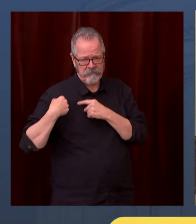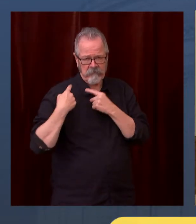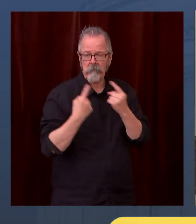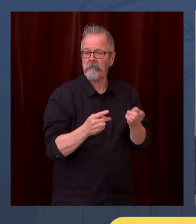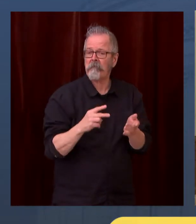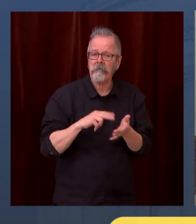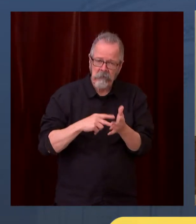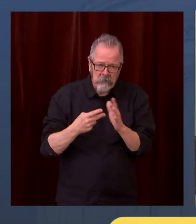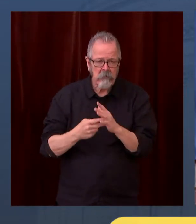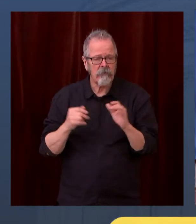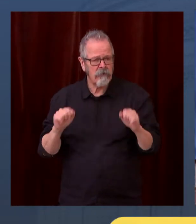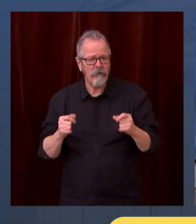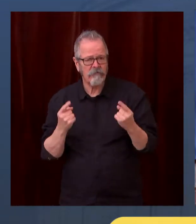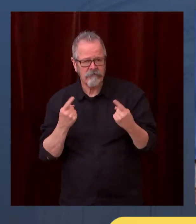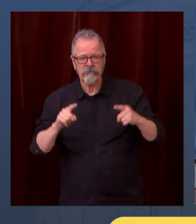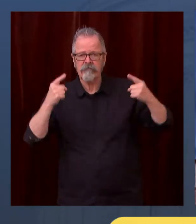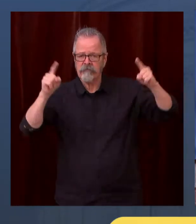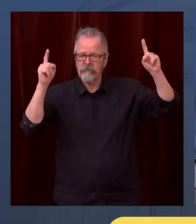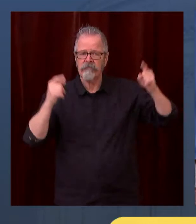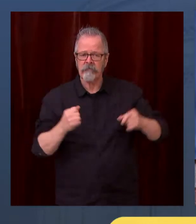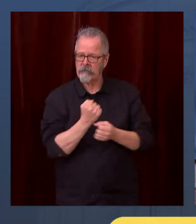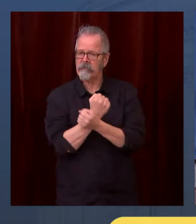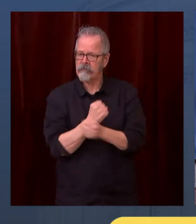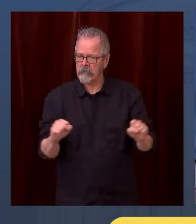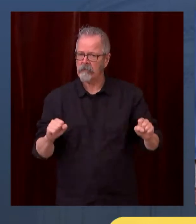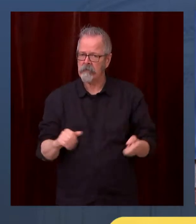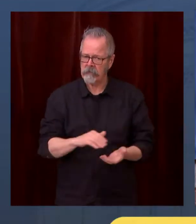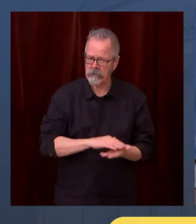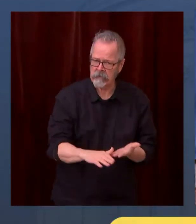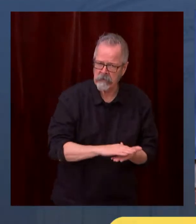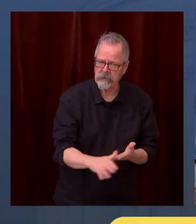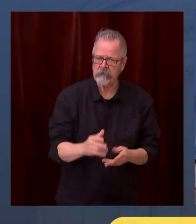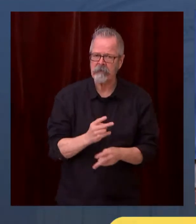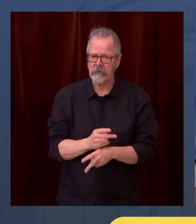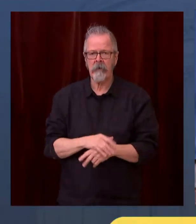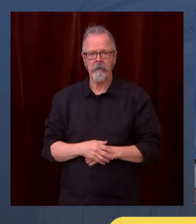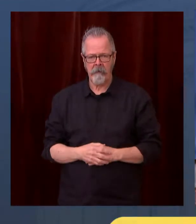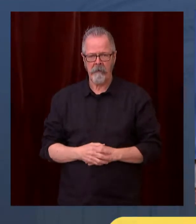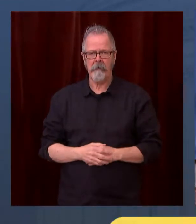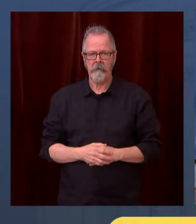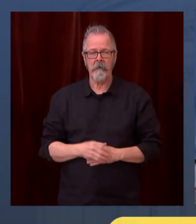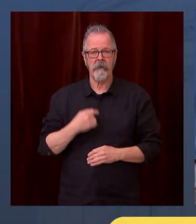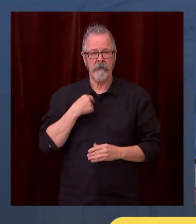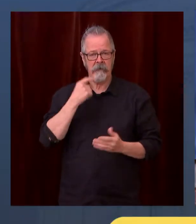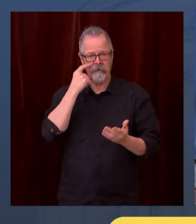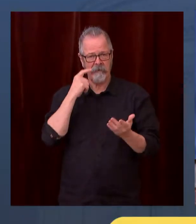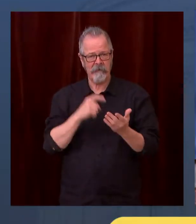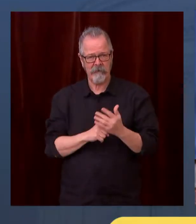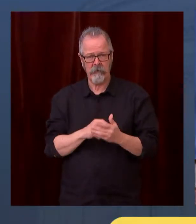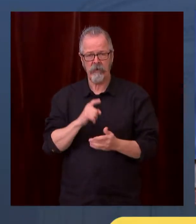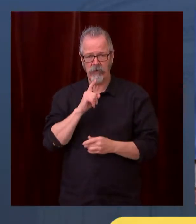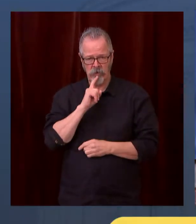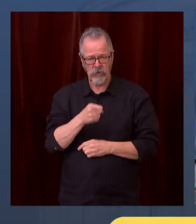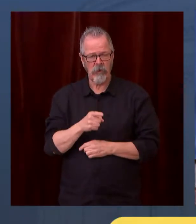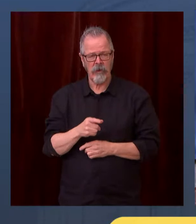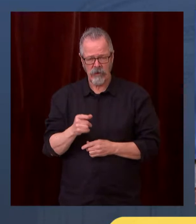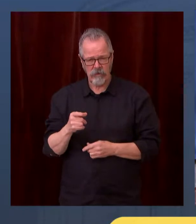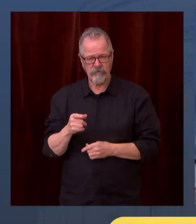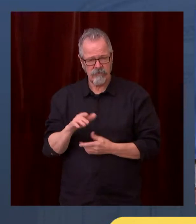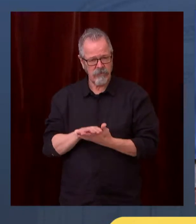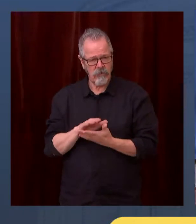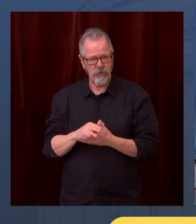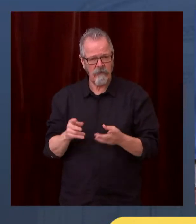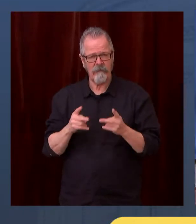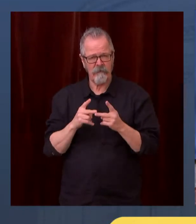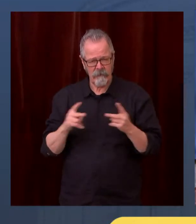fashion or not. And what we have found is it is very safe because we have, of those 200,000 students, we've